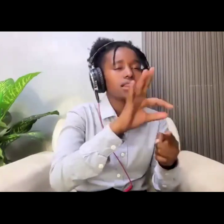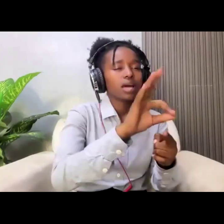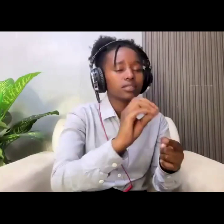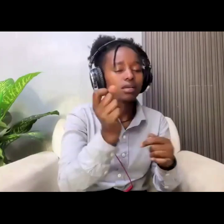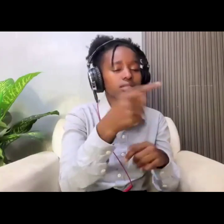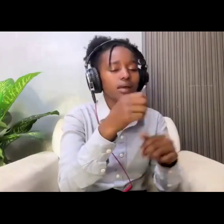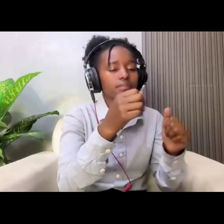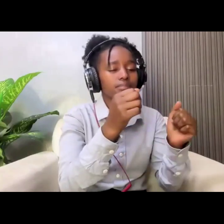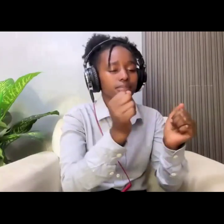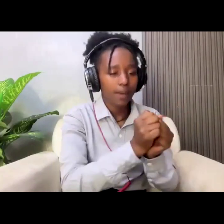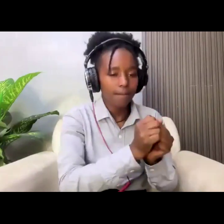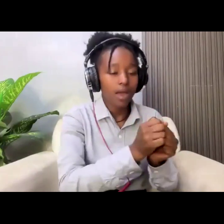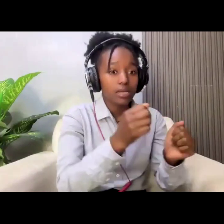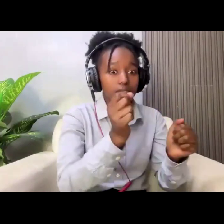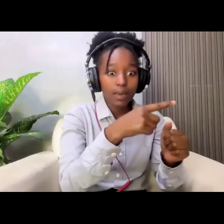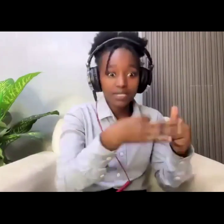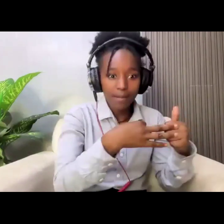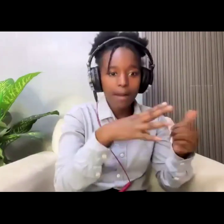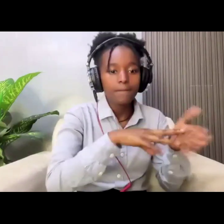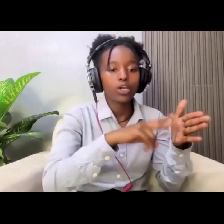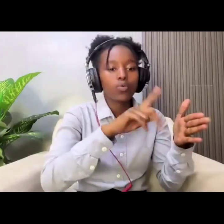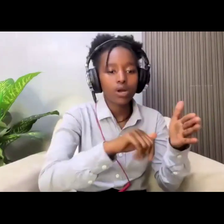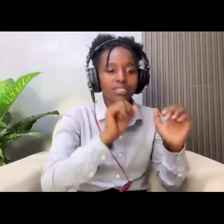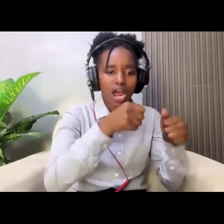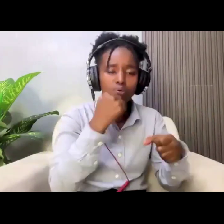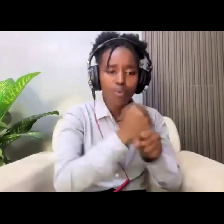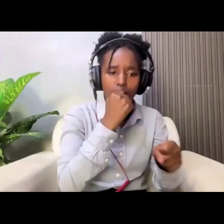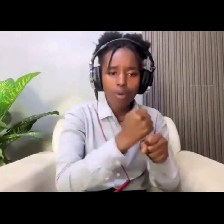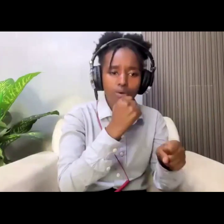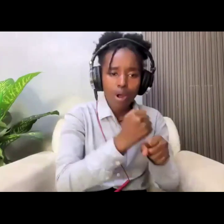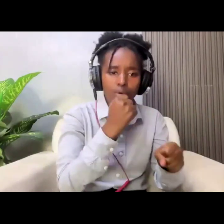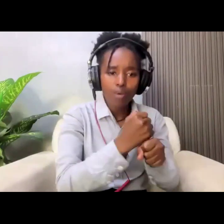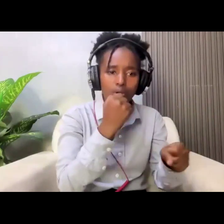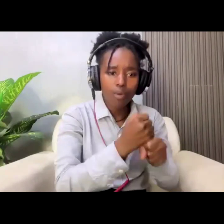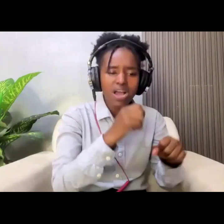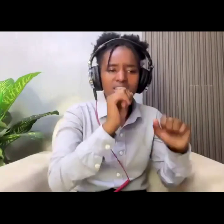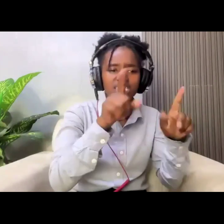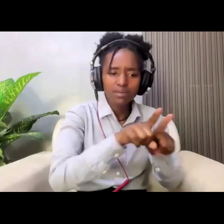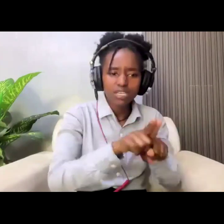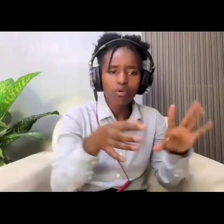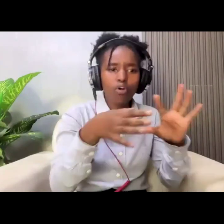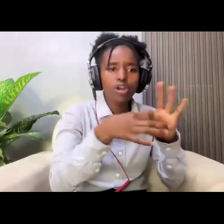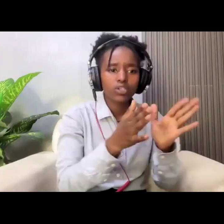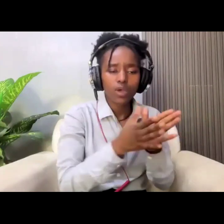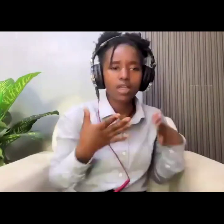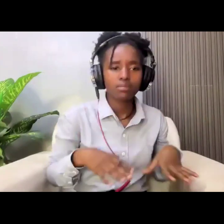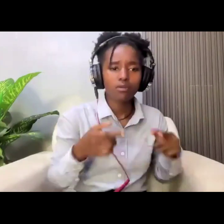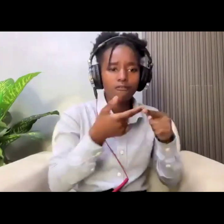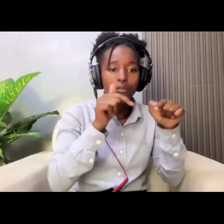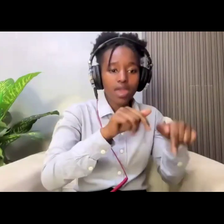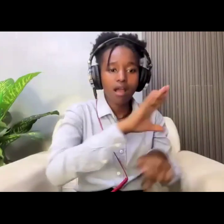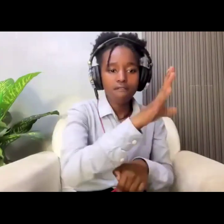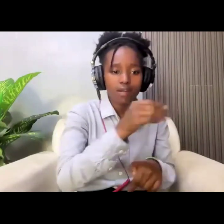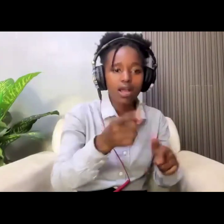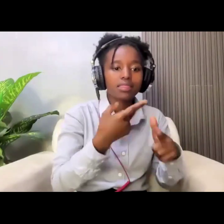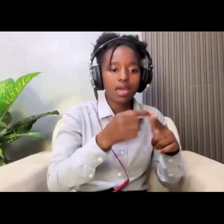have some time to work. Yeah, but if you send it this week, I'll get it in touch with a couple of people in Africa, and I'll have a look at it and make some comments myself as well.